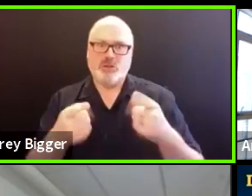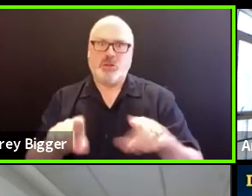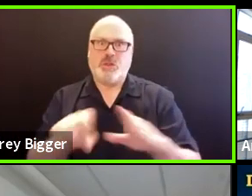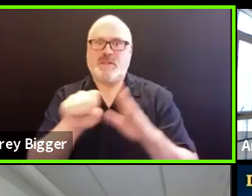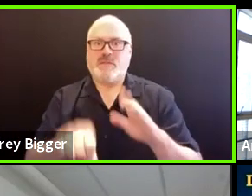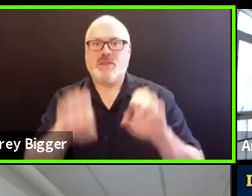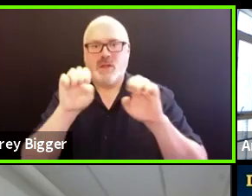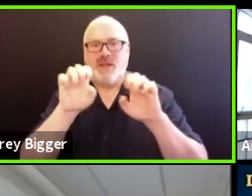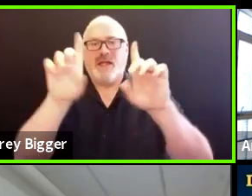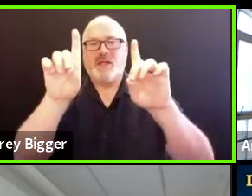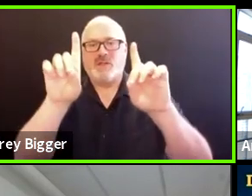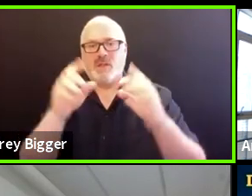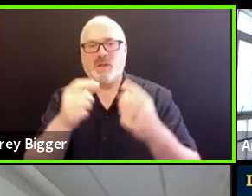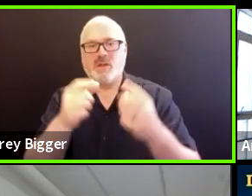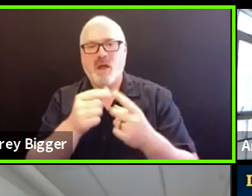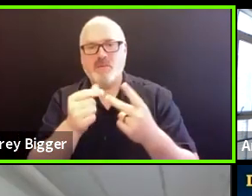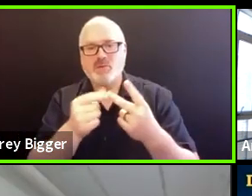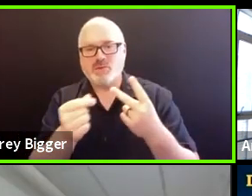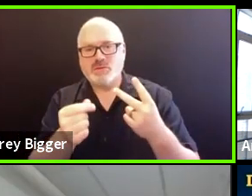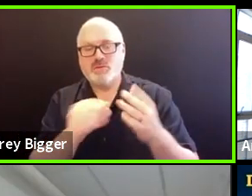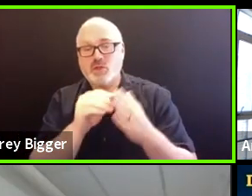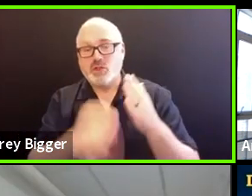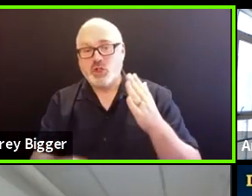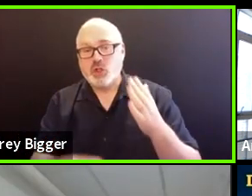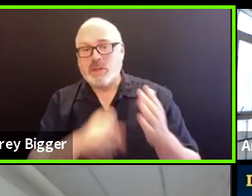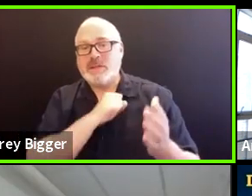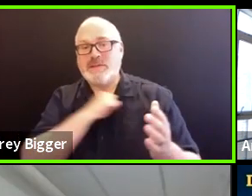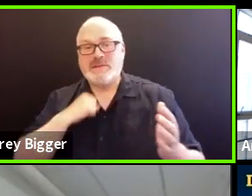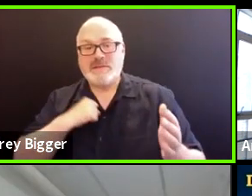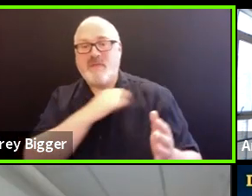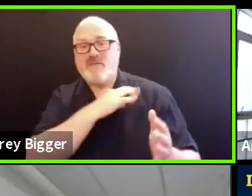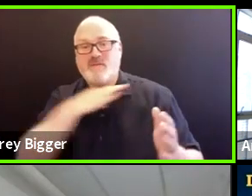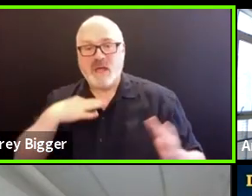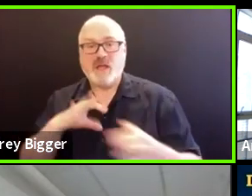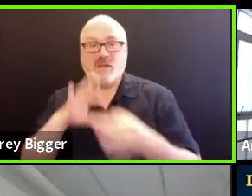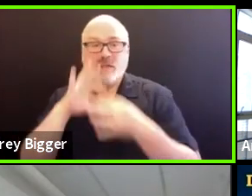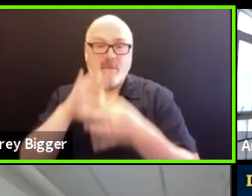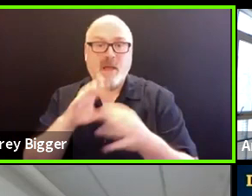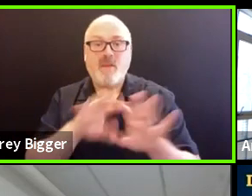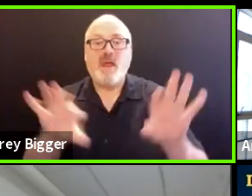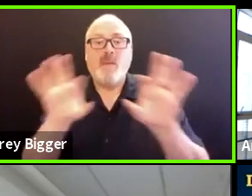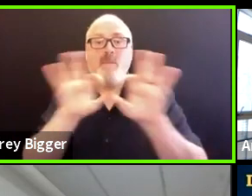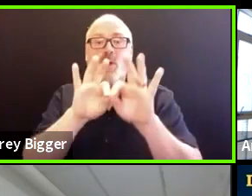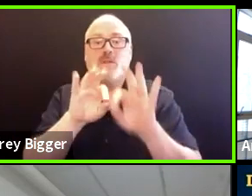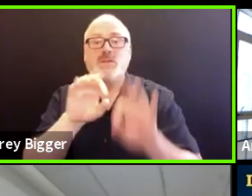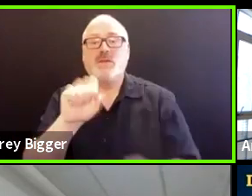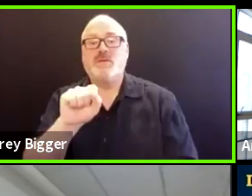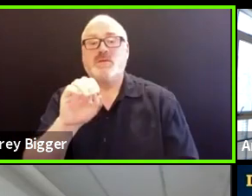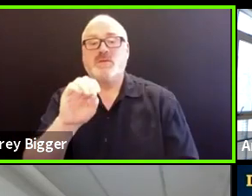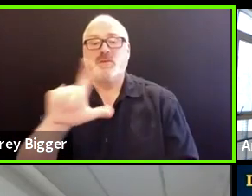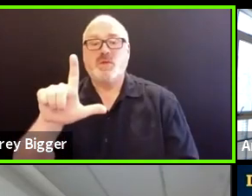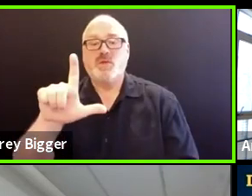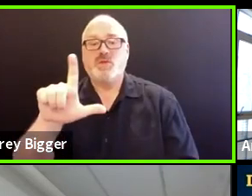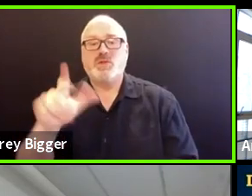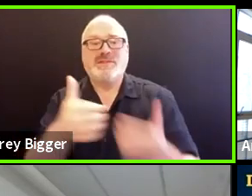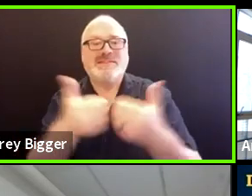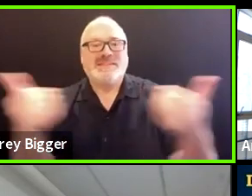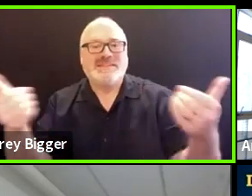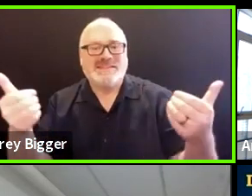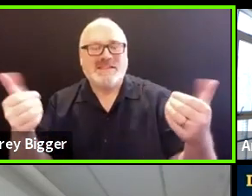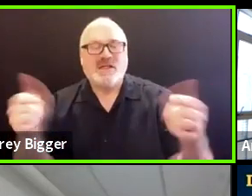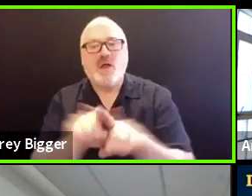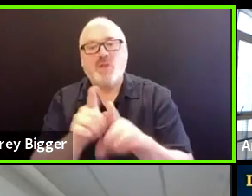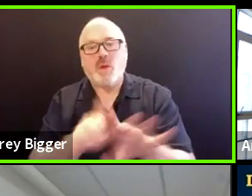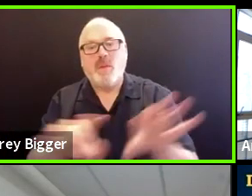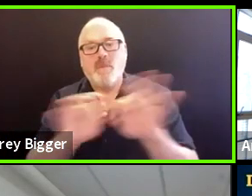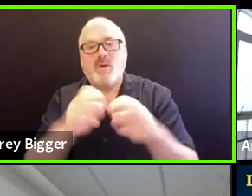educational opportunities for our students and staff and faculty about the importance of social distancing, the importance of wearing a mask,